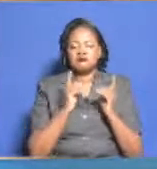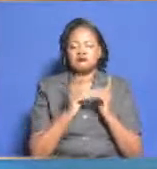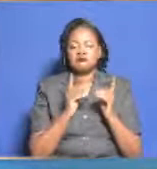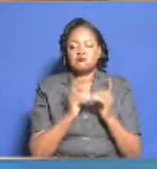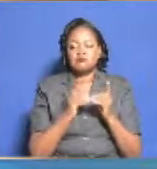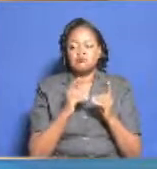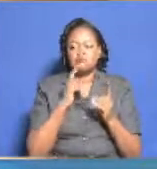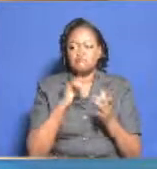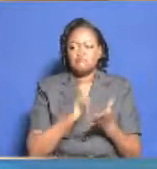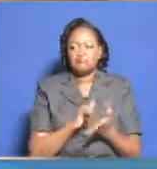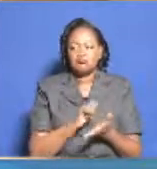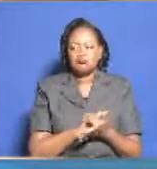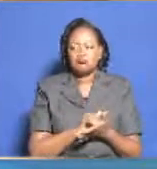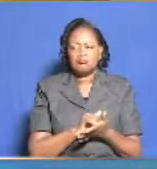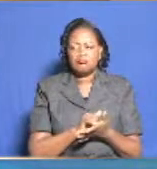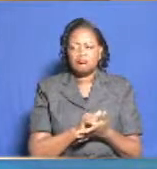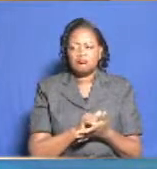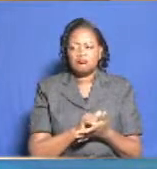say that